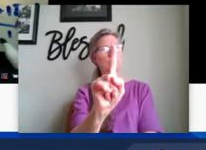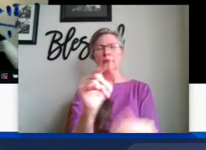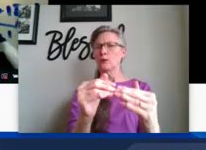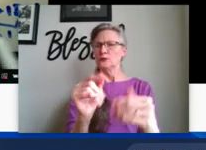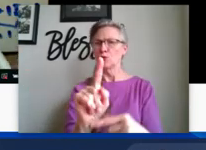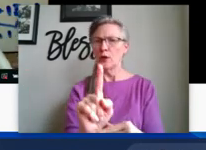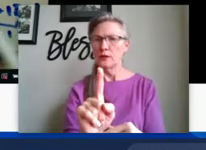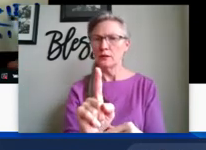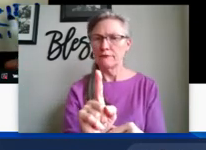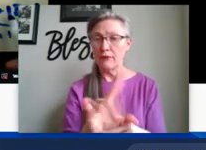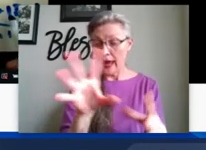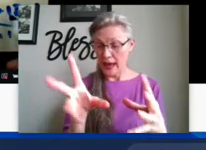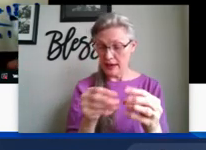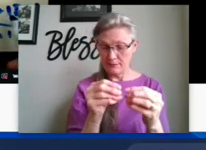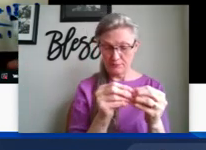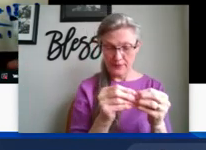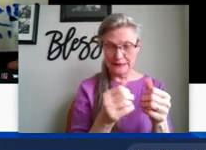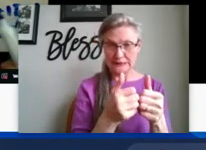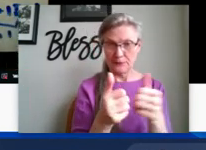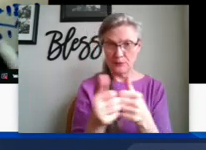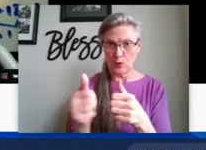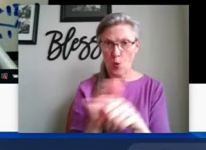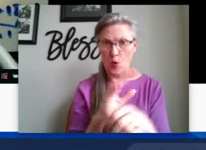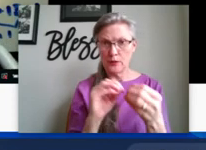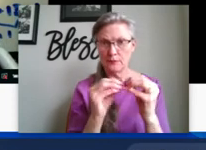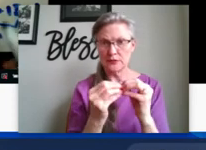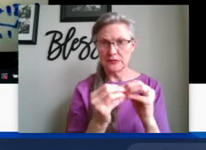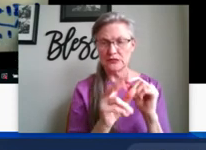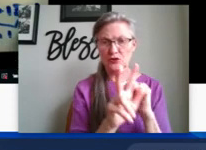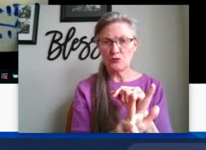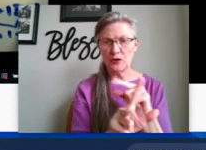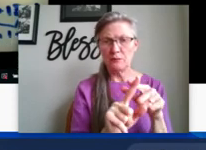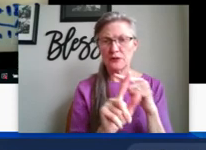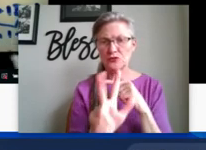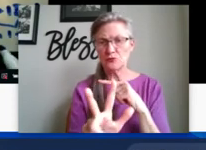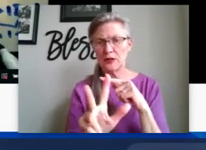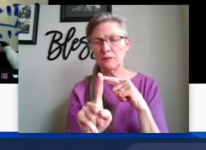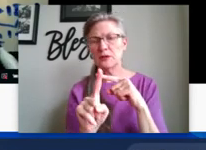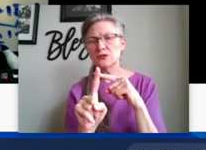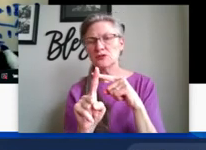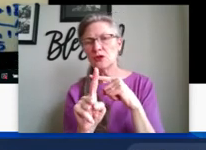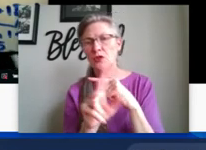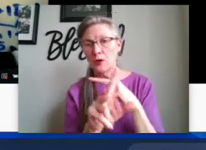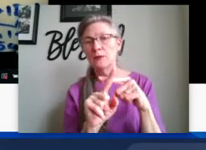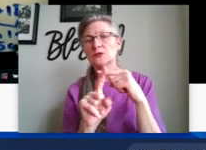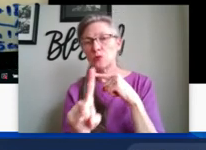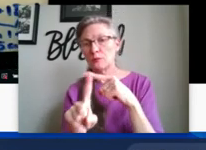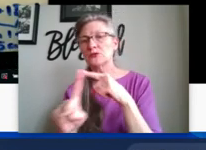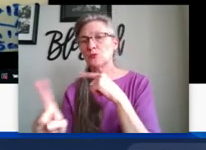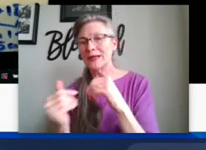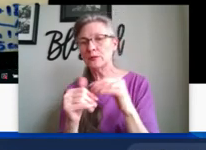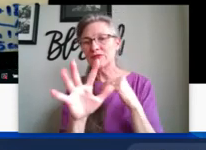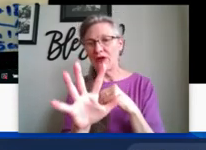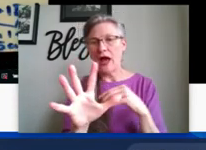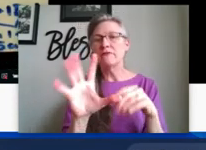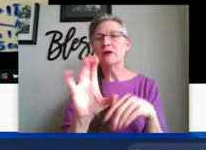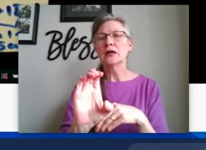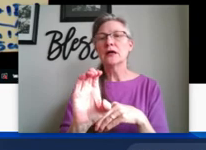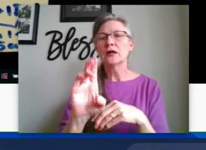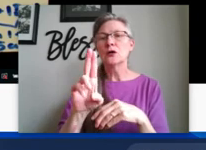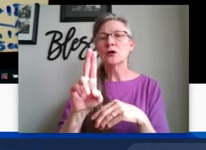then if I add my whole numbers, that's 3. So 3 plus 1 plus 1. So that's a total of 5